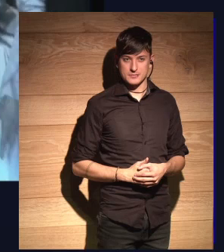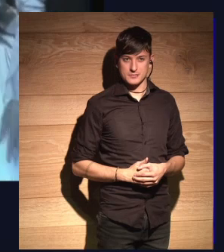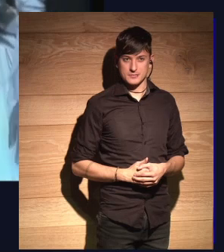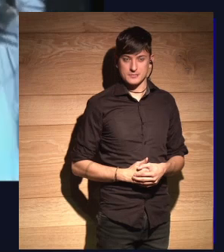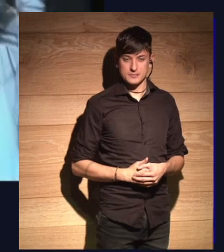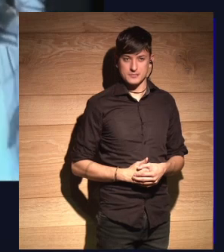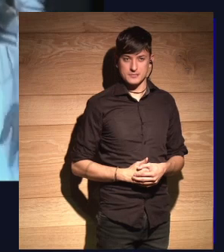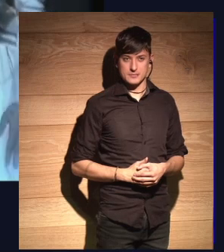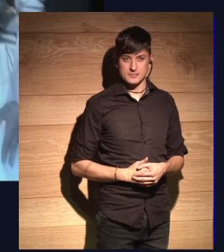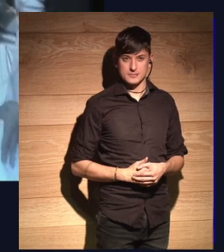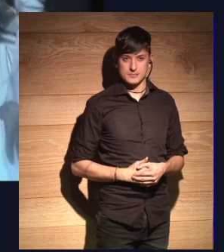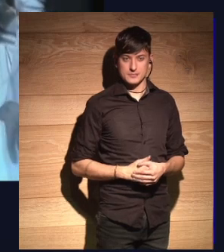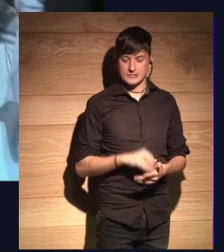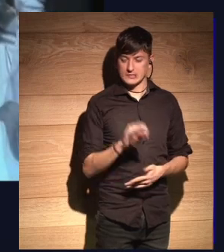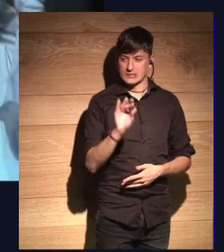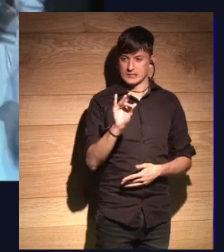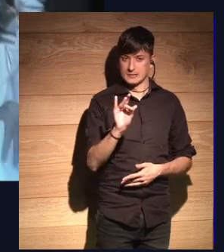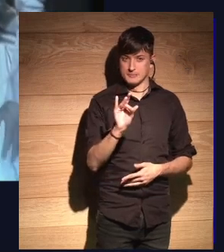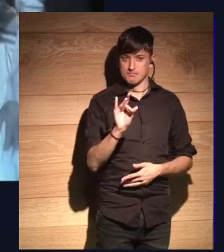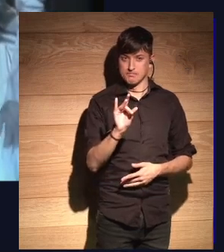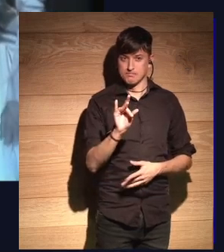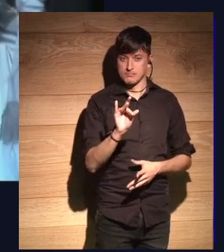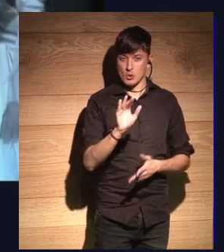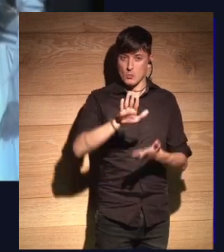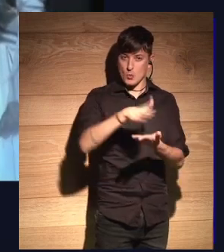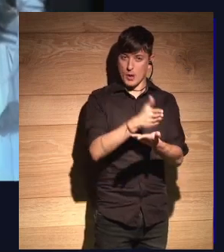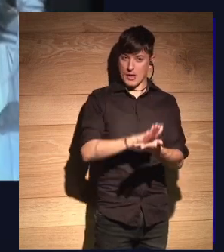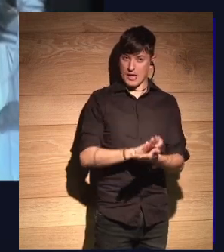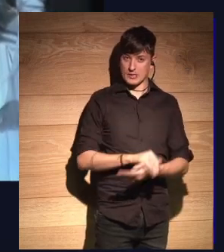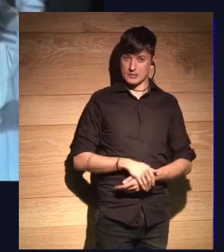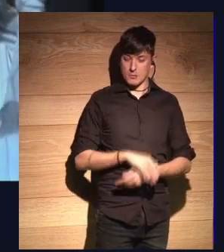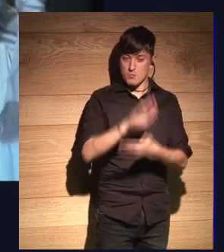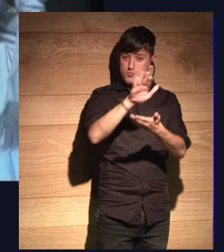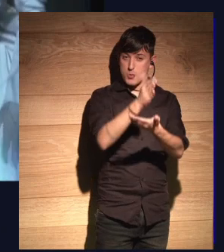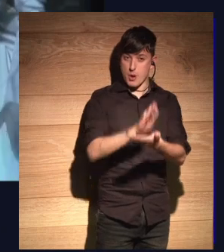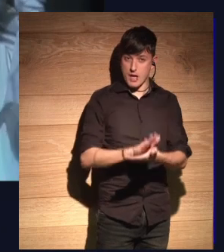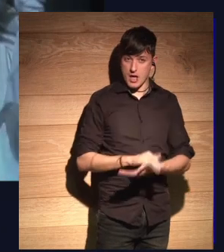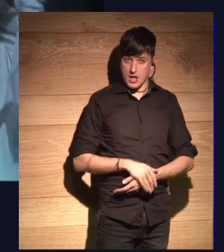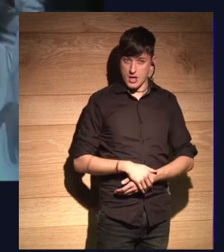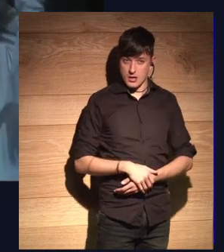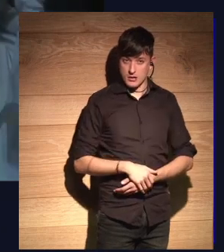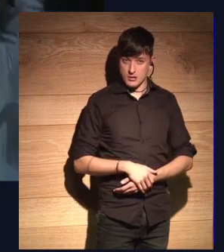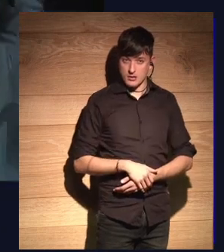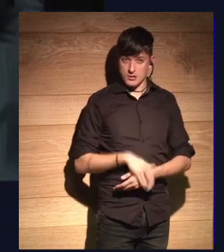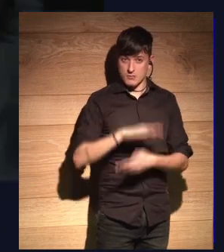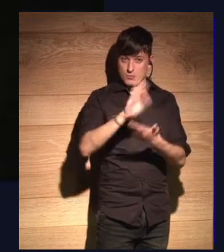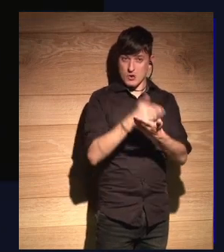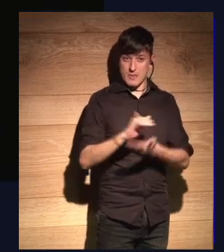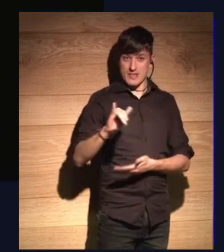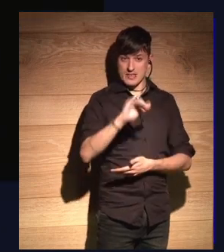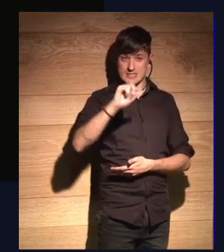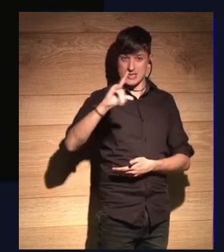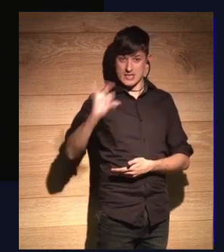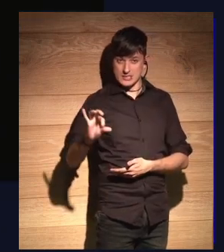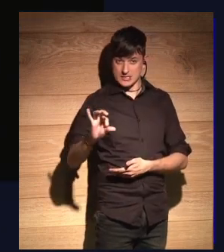Yes, it's a poem. A what? A poem by Yeats. Oh, okay.